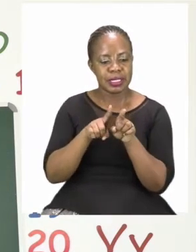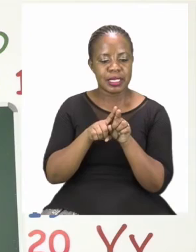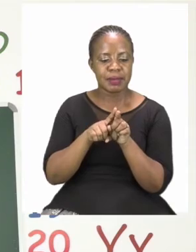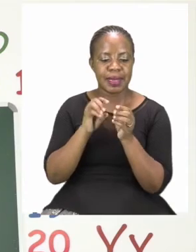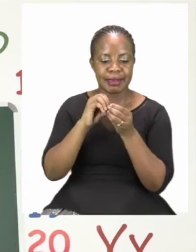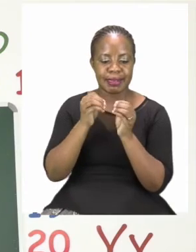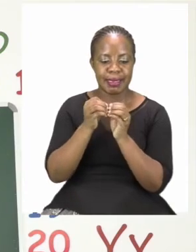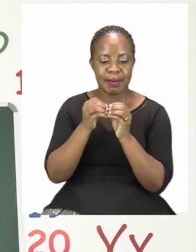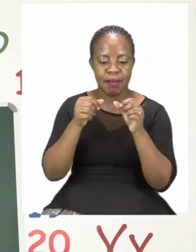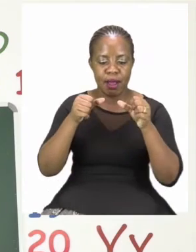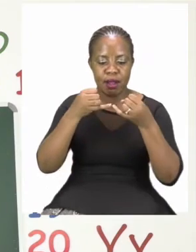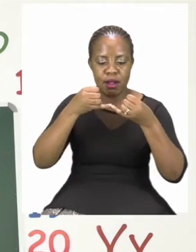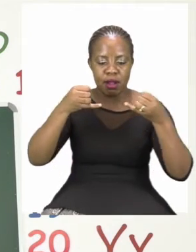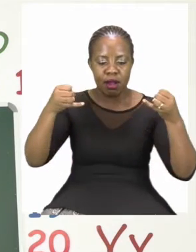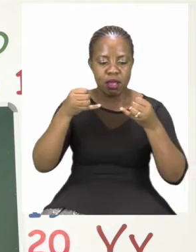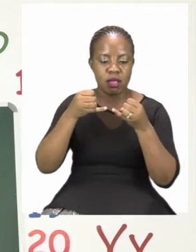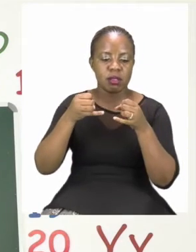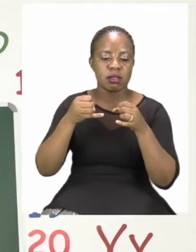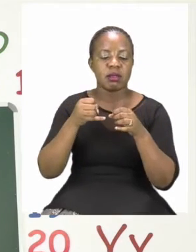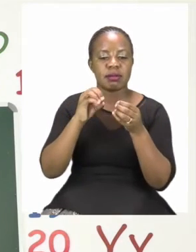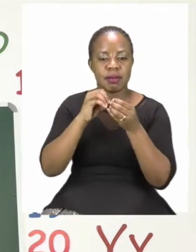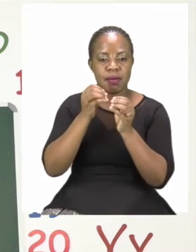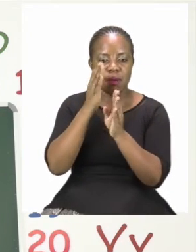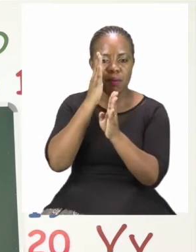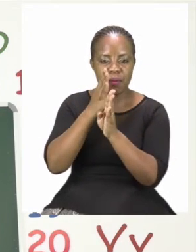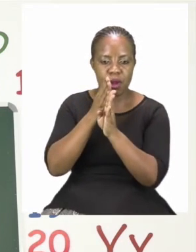I'm walking backwards.